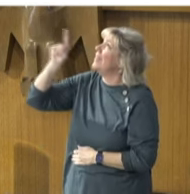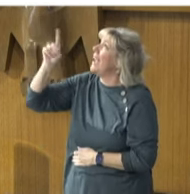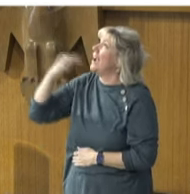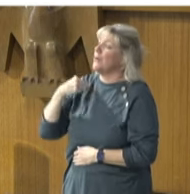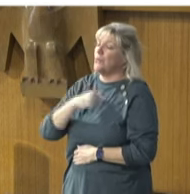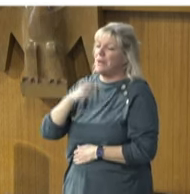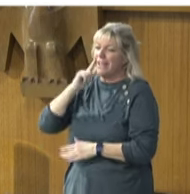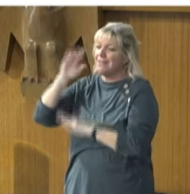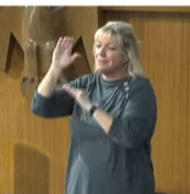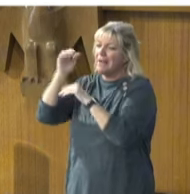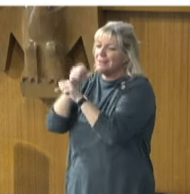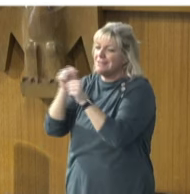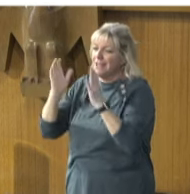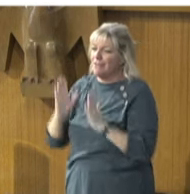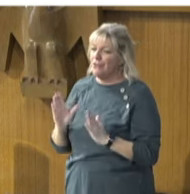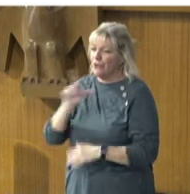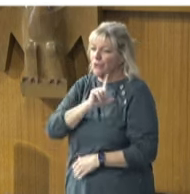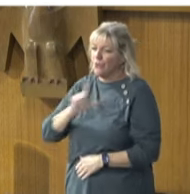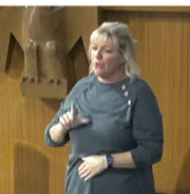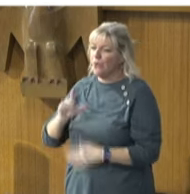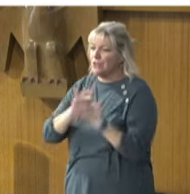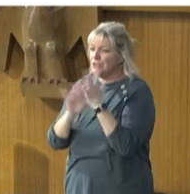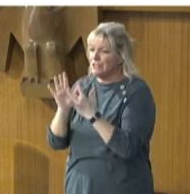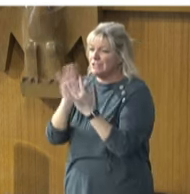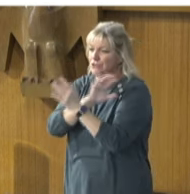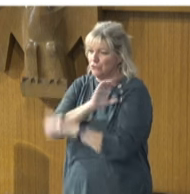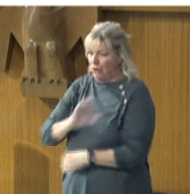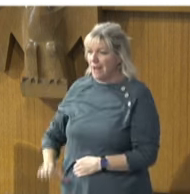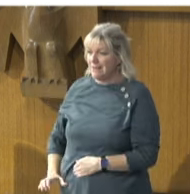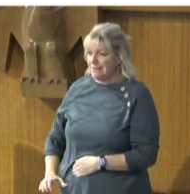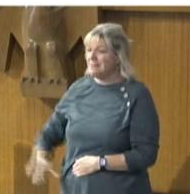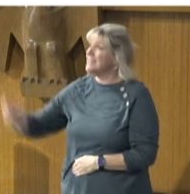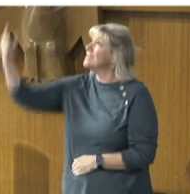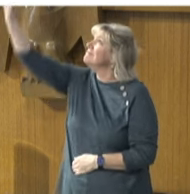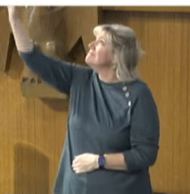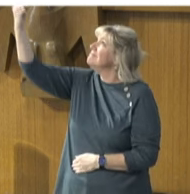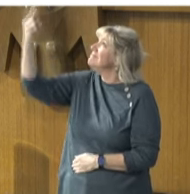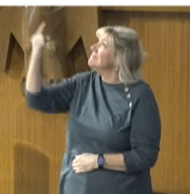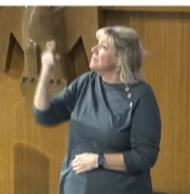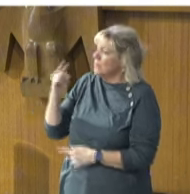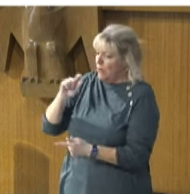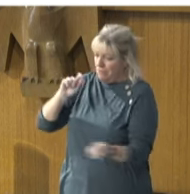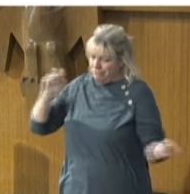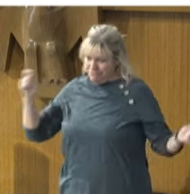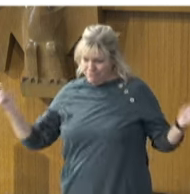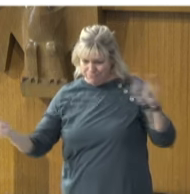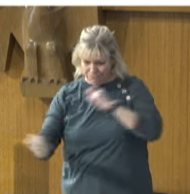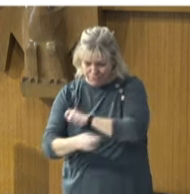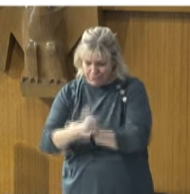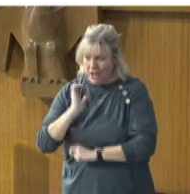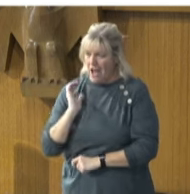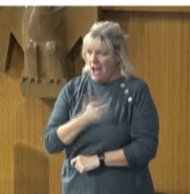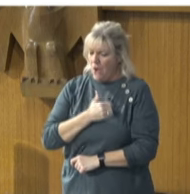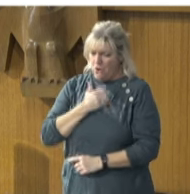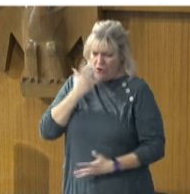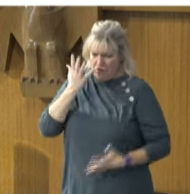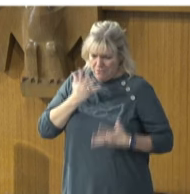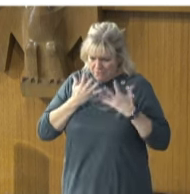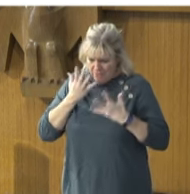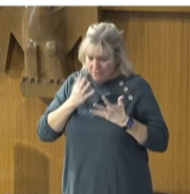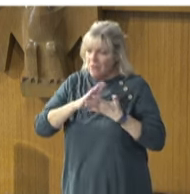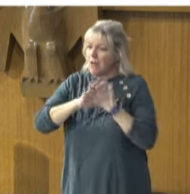Savior, the Lord Jesus Christ. He will transform the body of our humiliation, that it may be